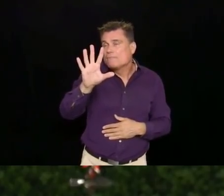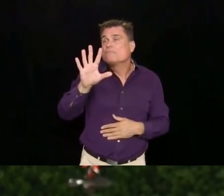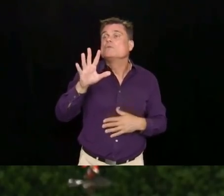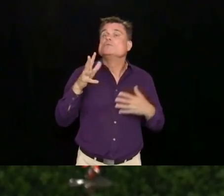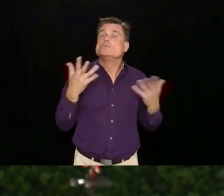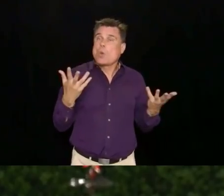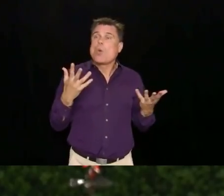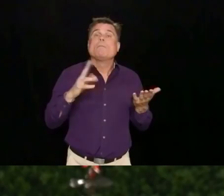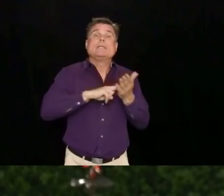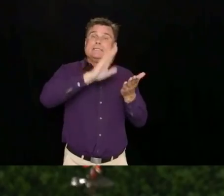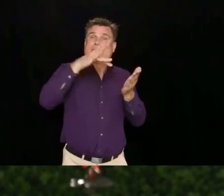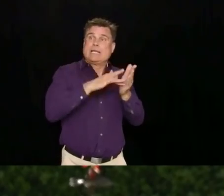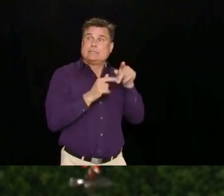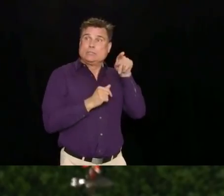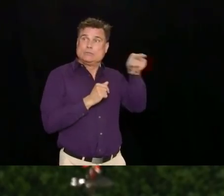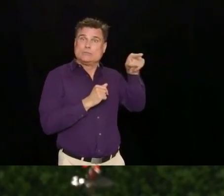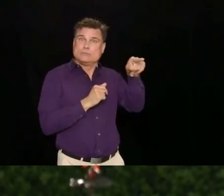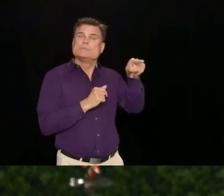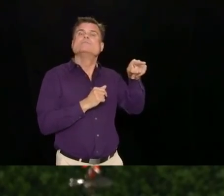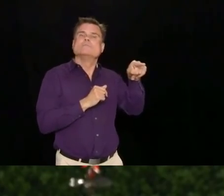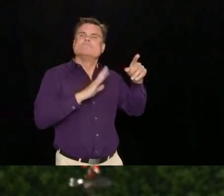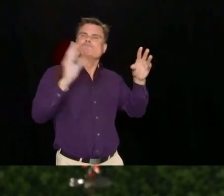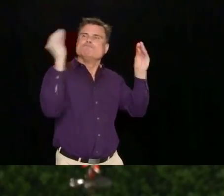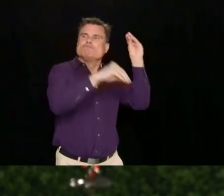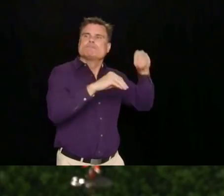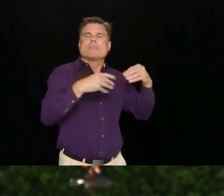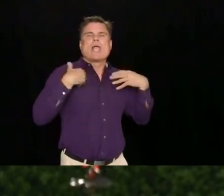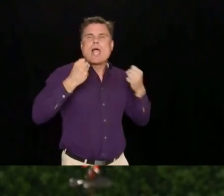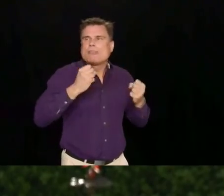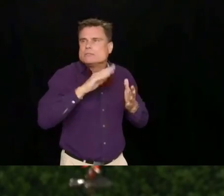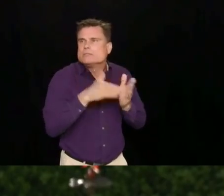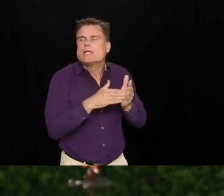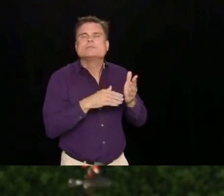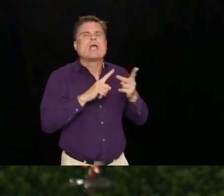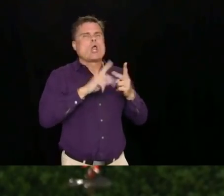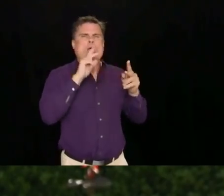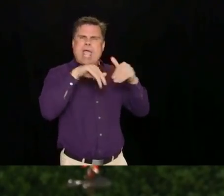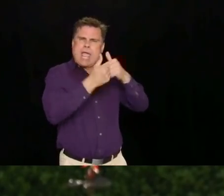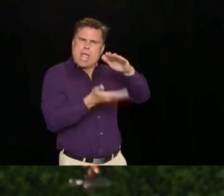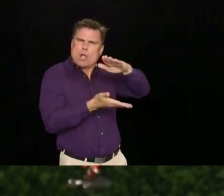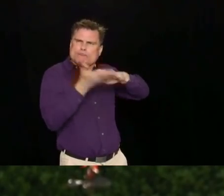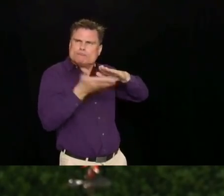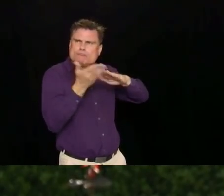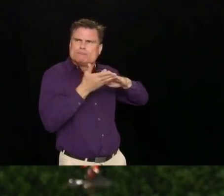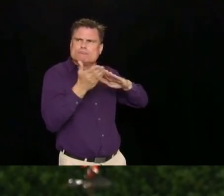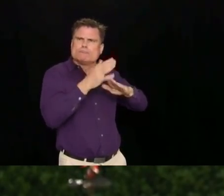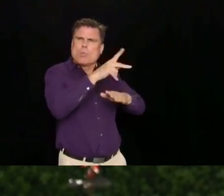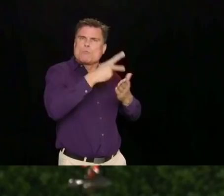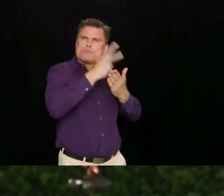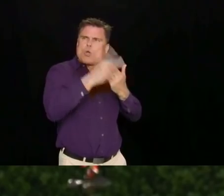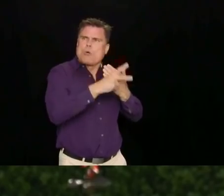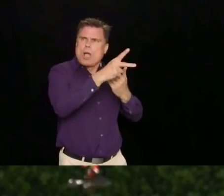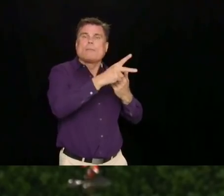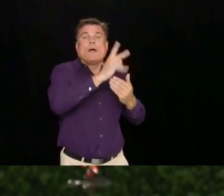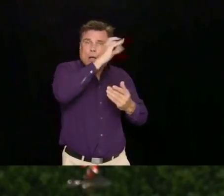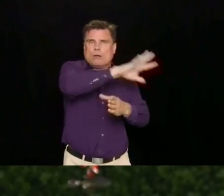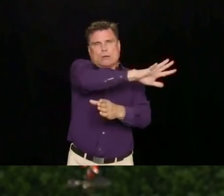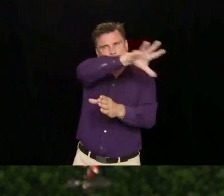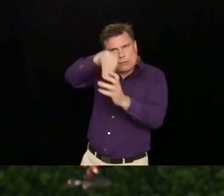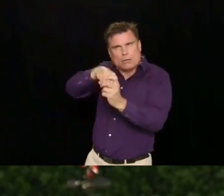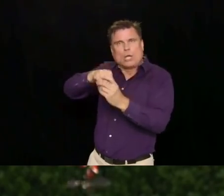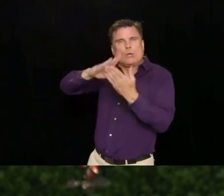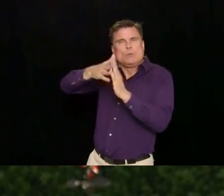to lease the new facility from the proponent and operate both long-term care and community services. So that's a significant